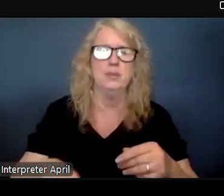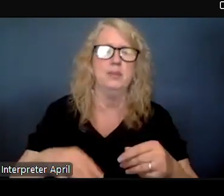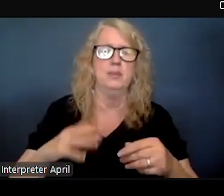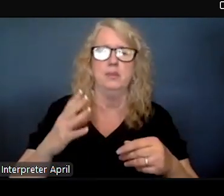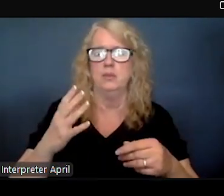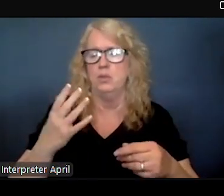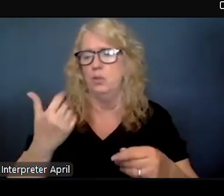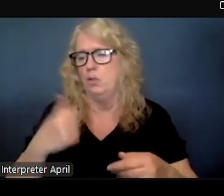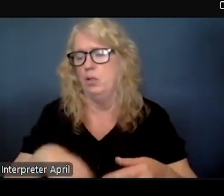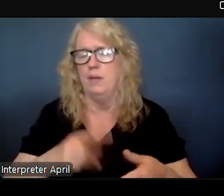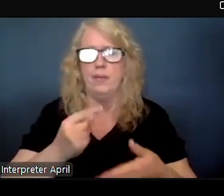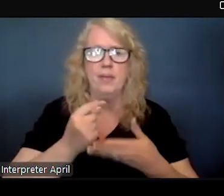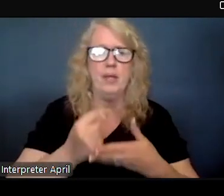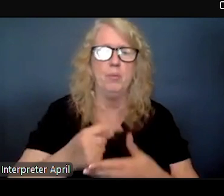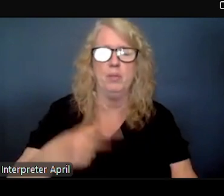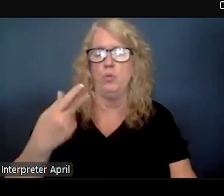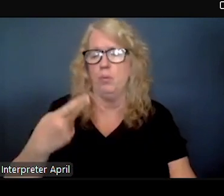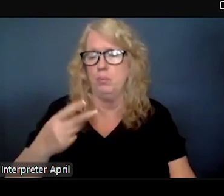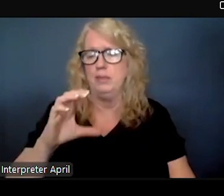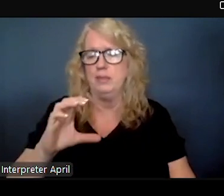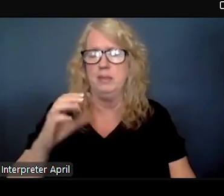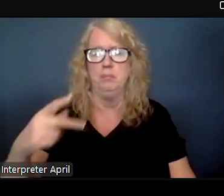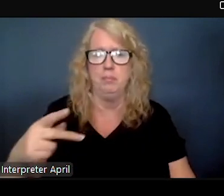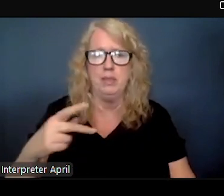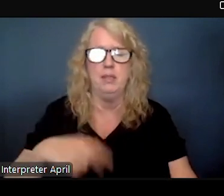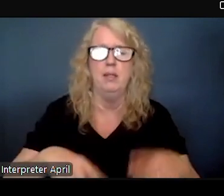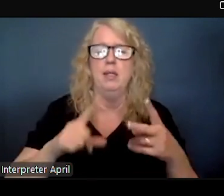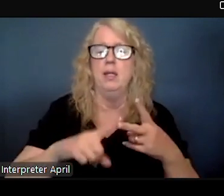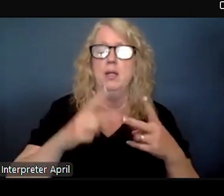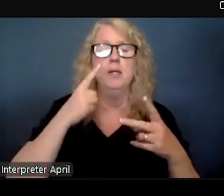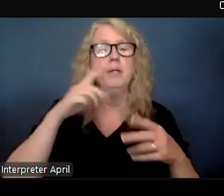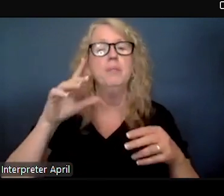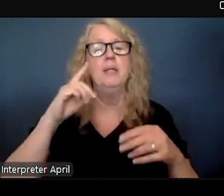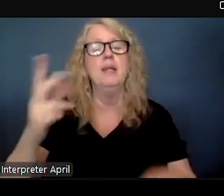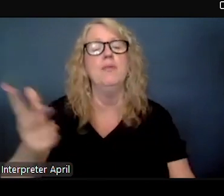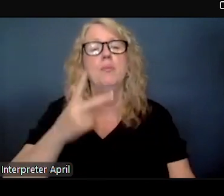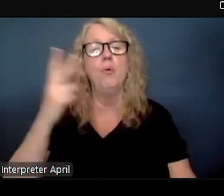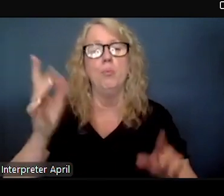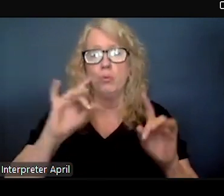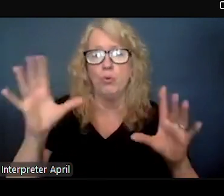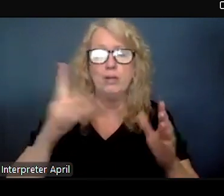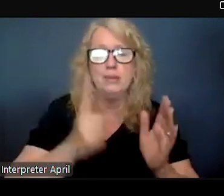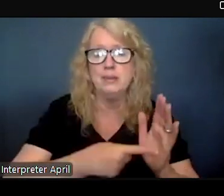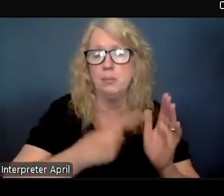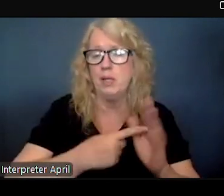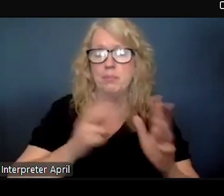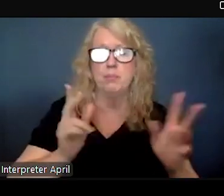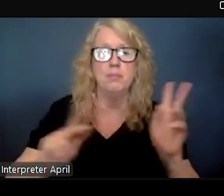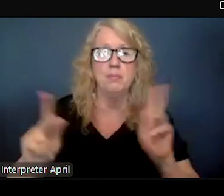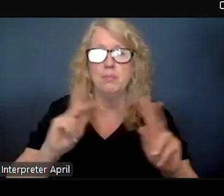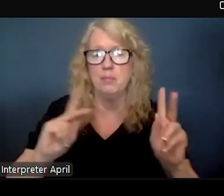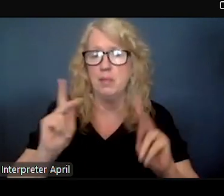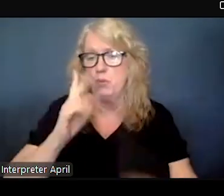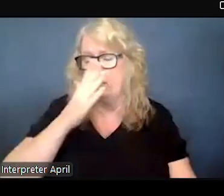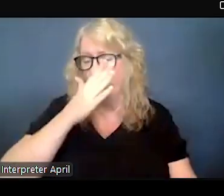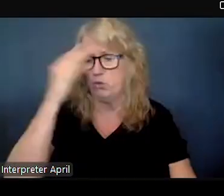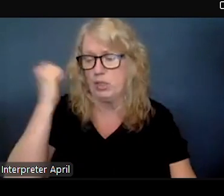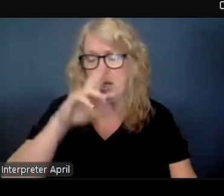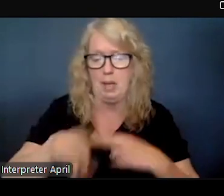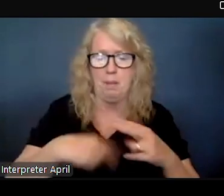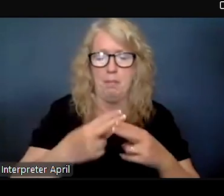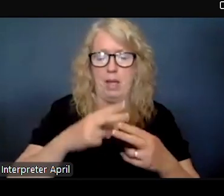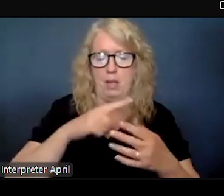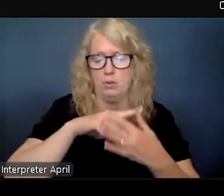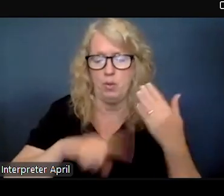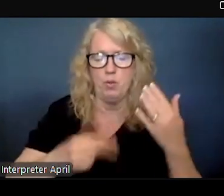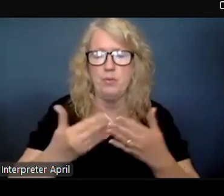a PCP. And maybe in the moment, the crisis episode, sometimes, people just forget about those things. But once you're